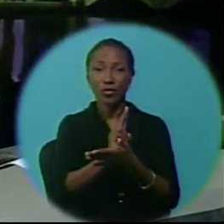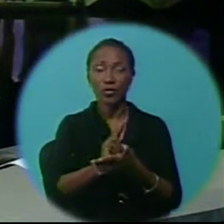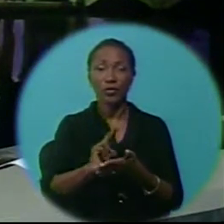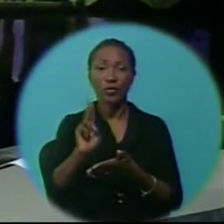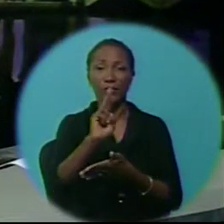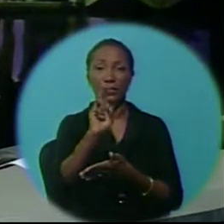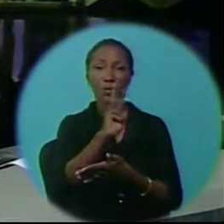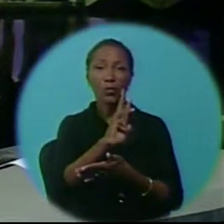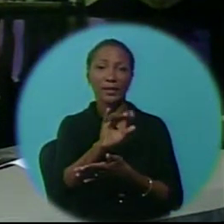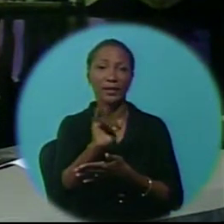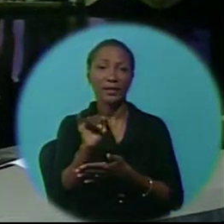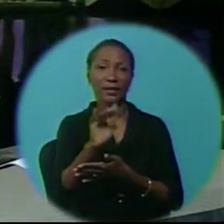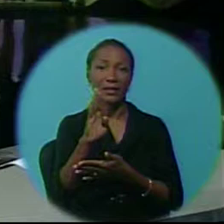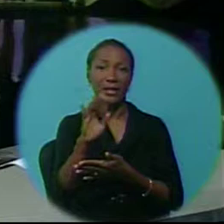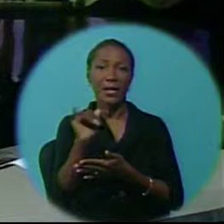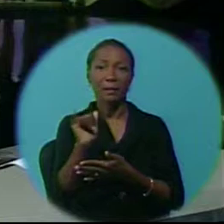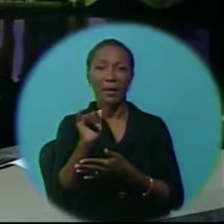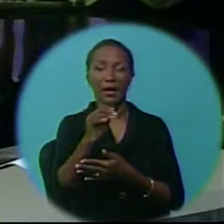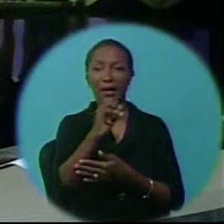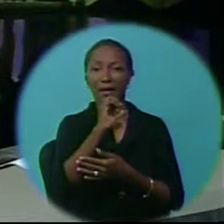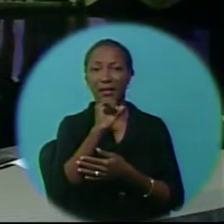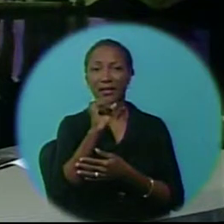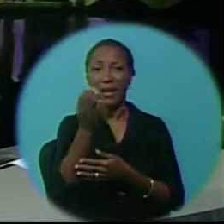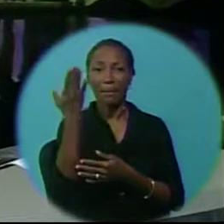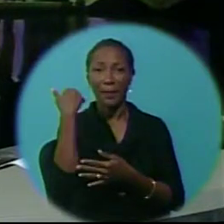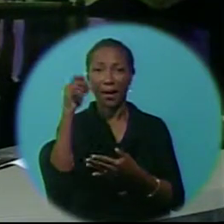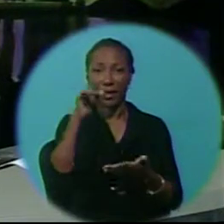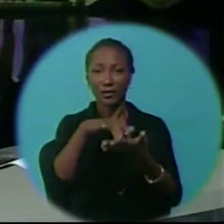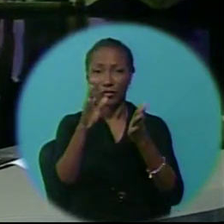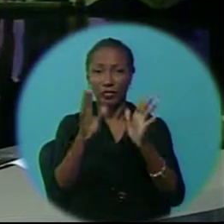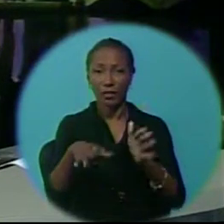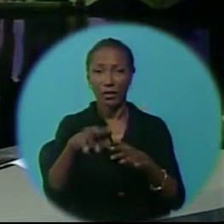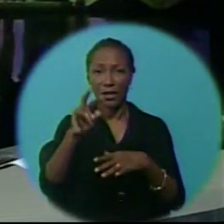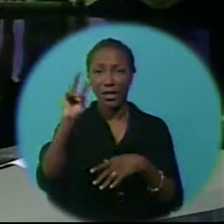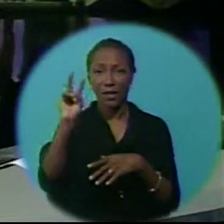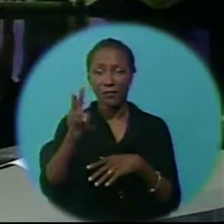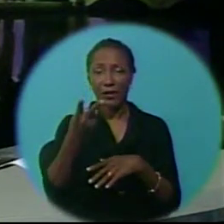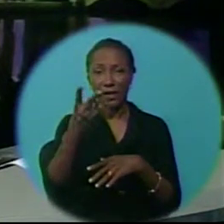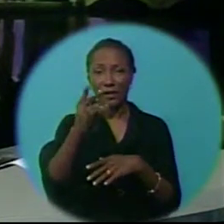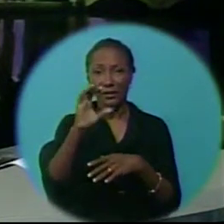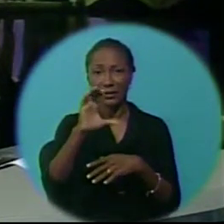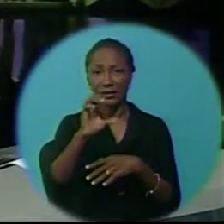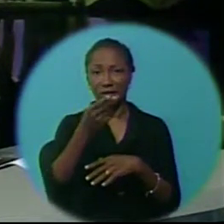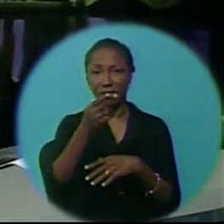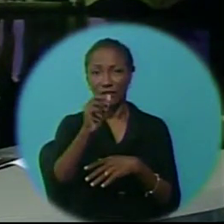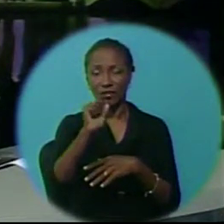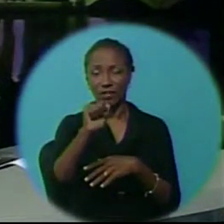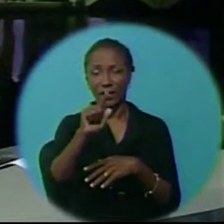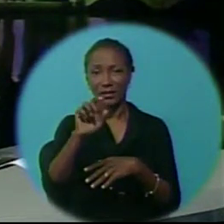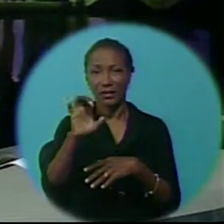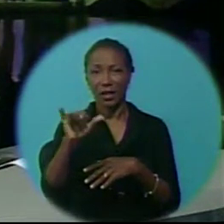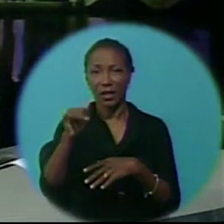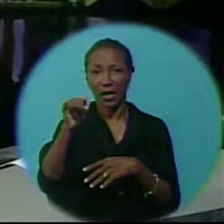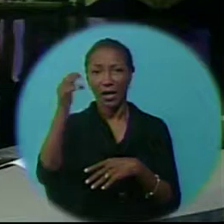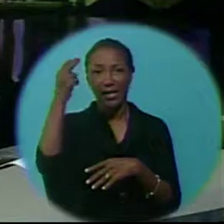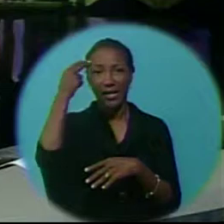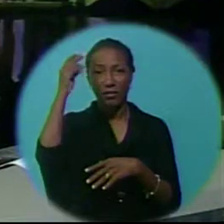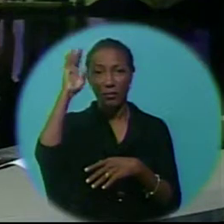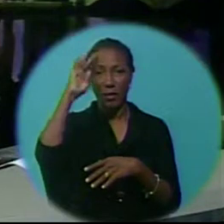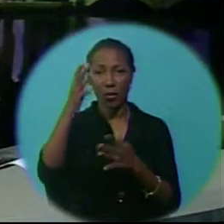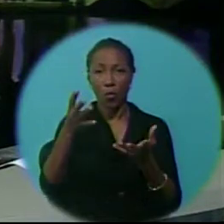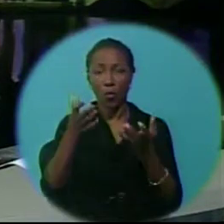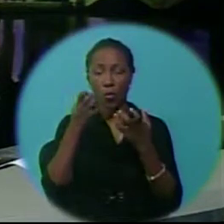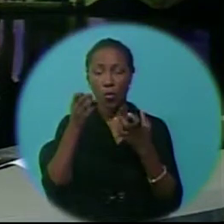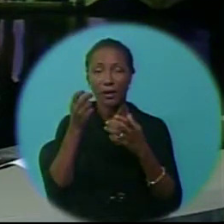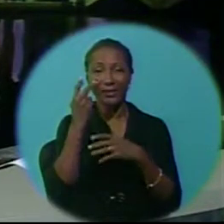of the West Indies by its alumni. And Vice Chancellor Designate Professor Sir Hilary Beckles wants to see regional political and business leaders